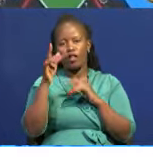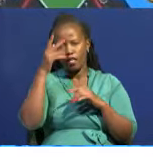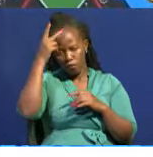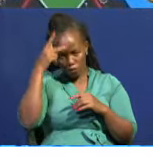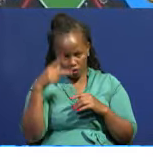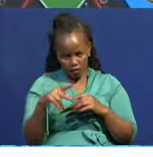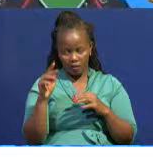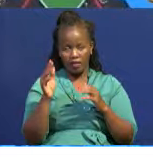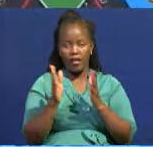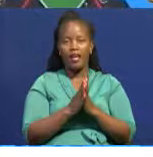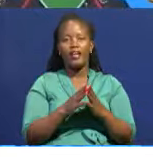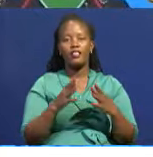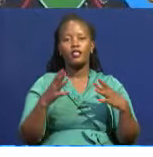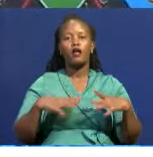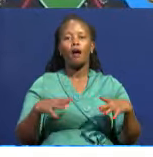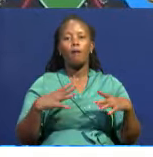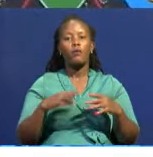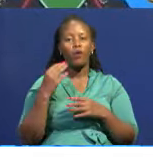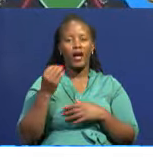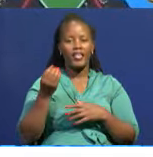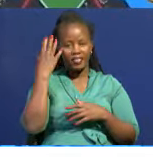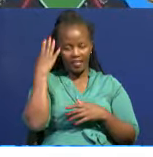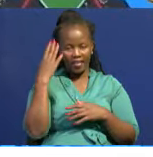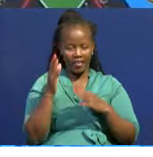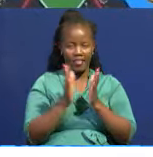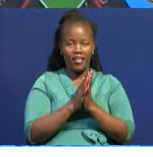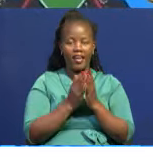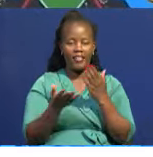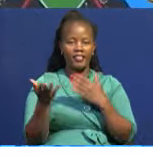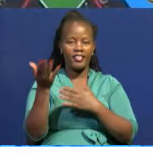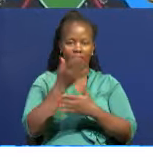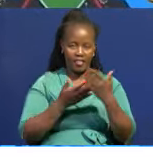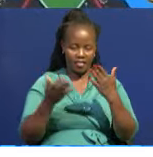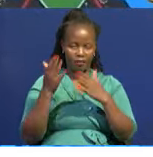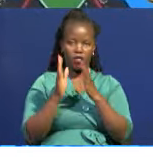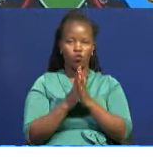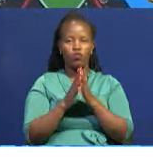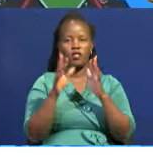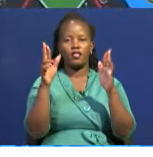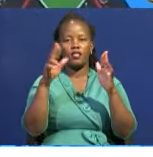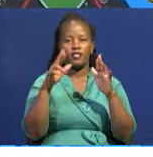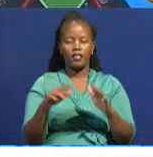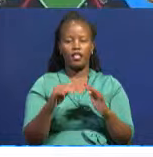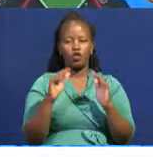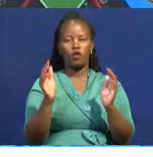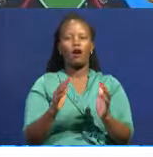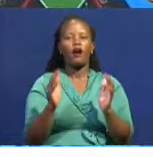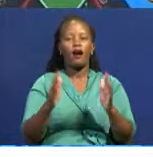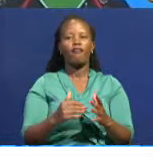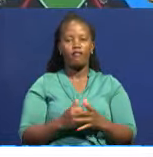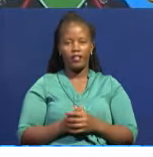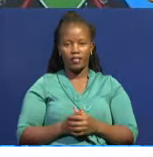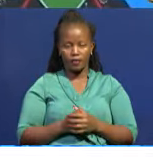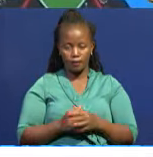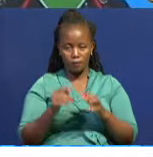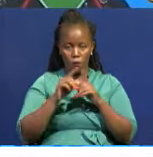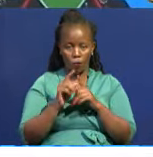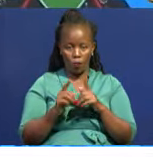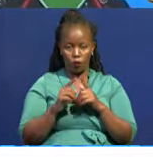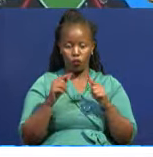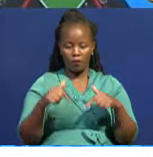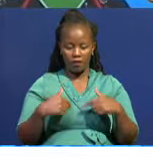citizens' understanding and engagement in our international affairs. In conclusion, I encourage